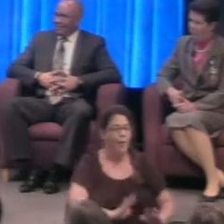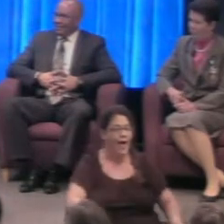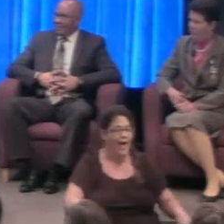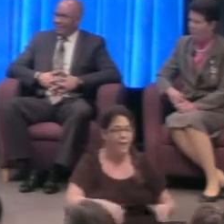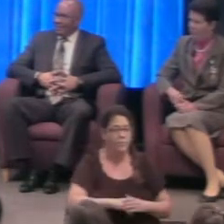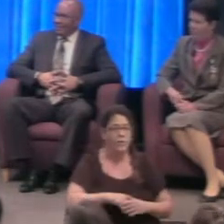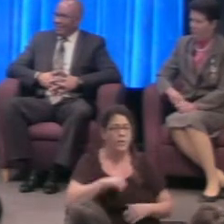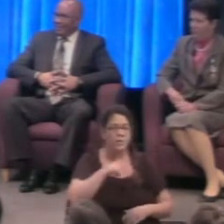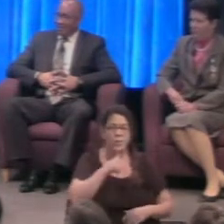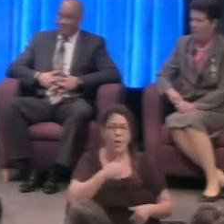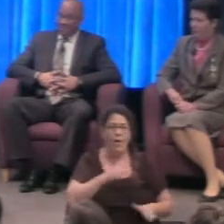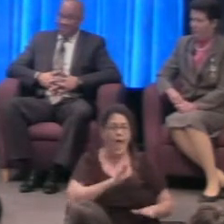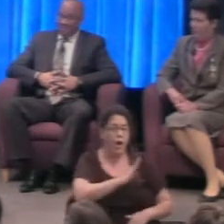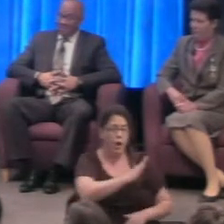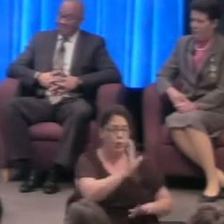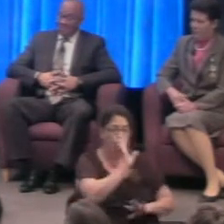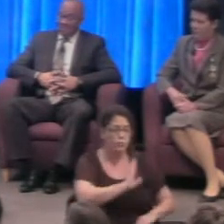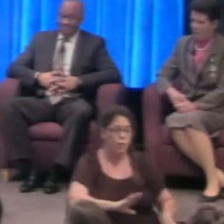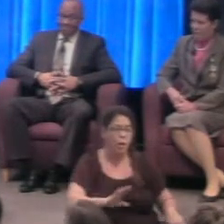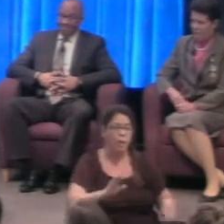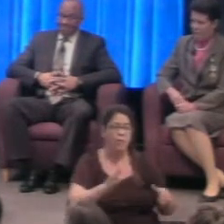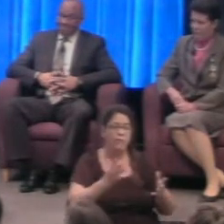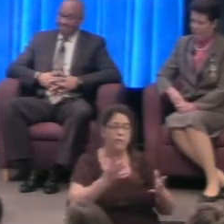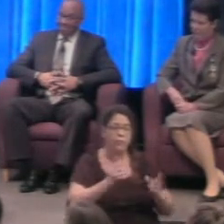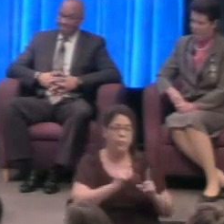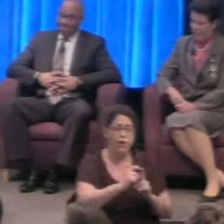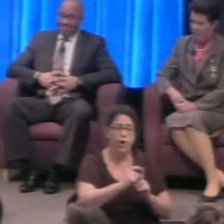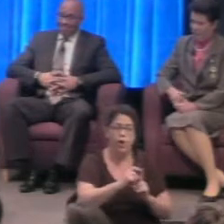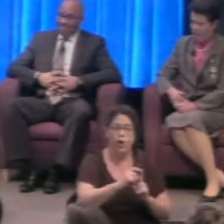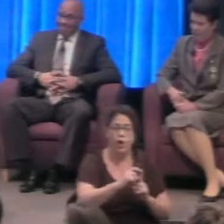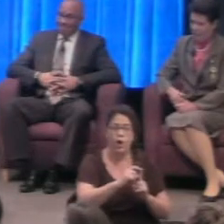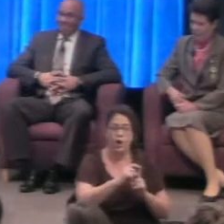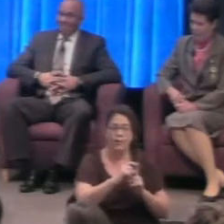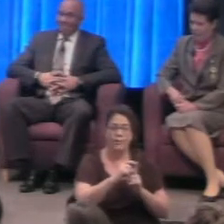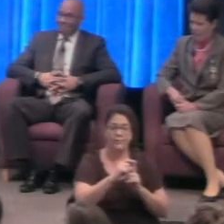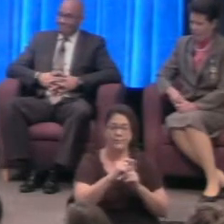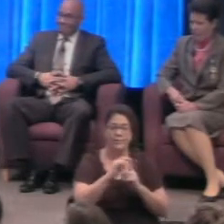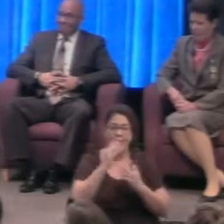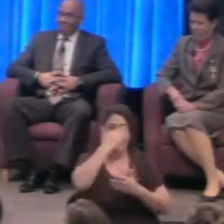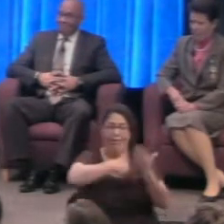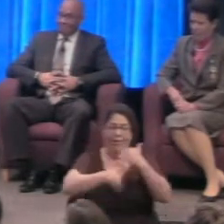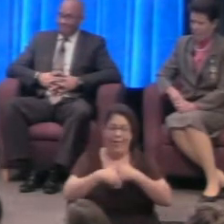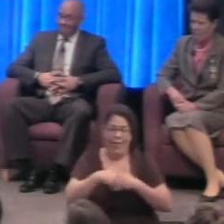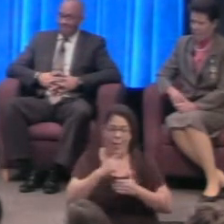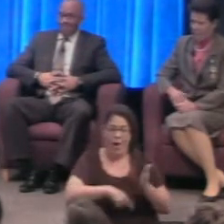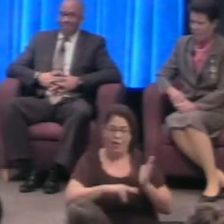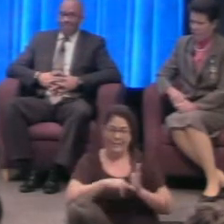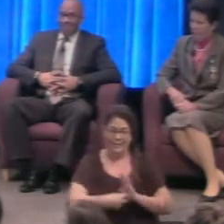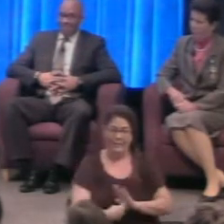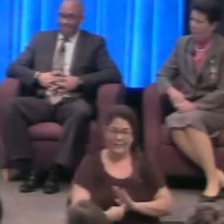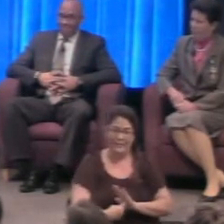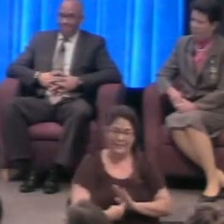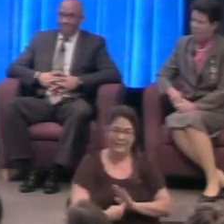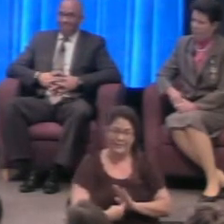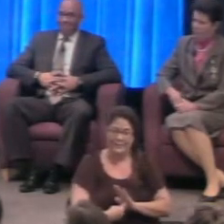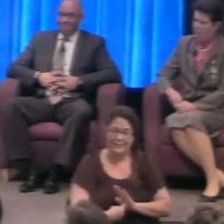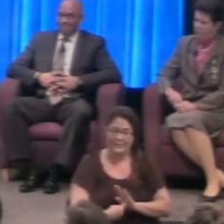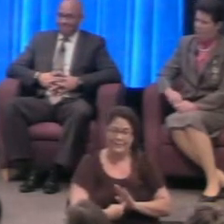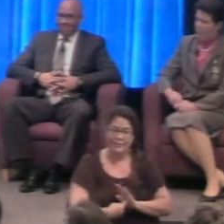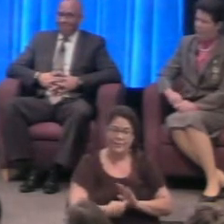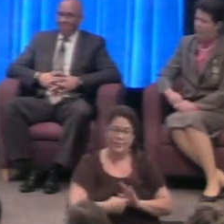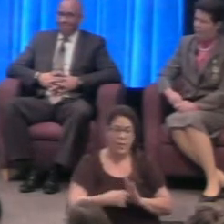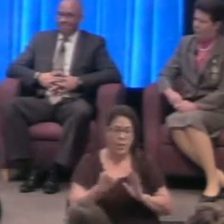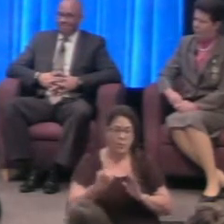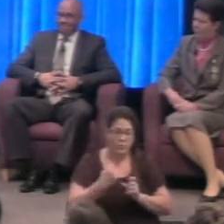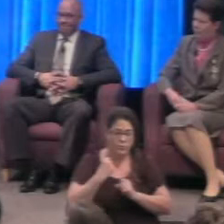the soft-spokenness belie the insights and the truly meaningful